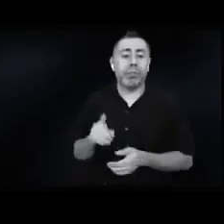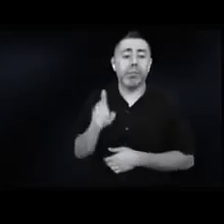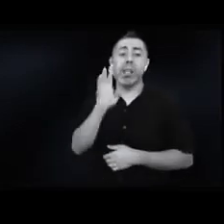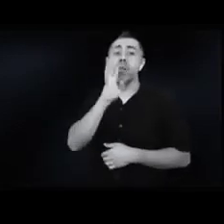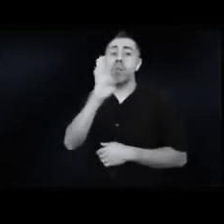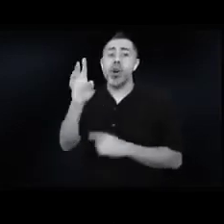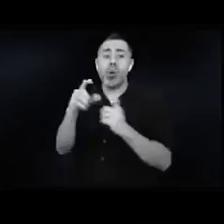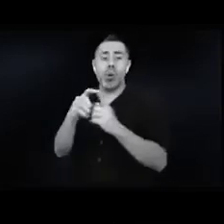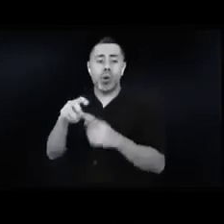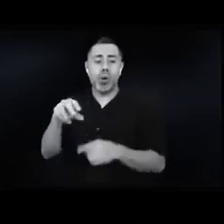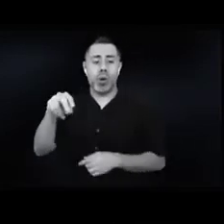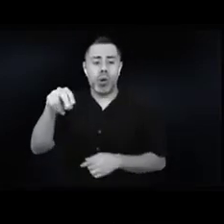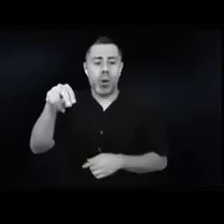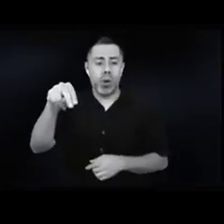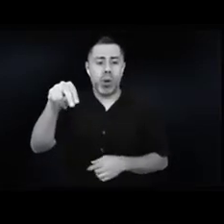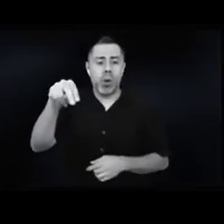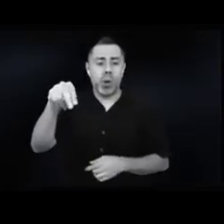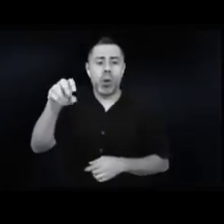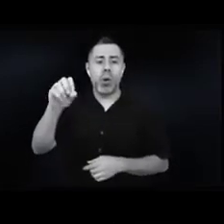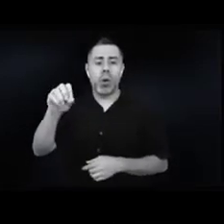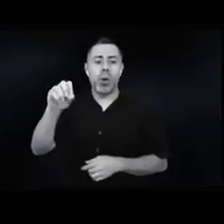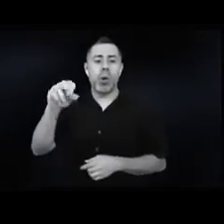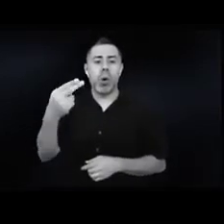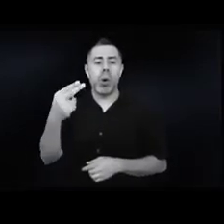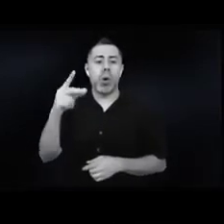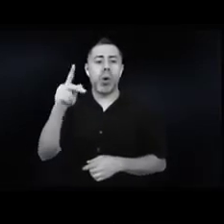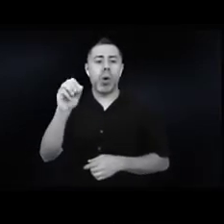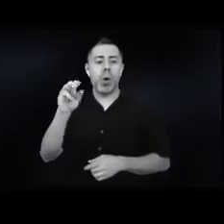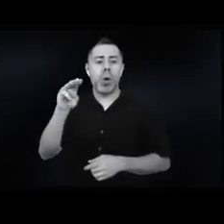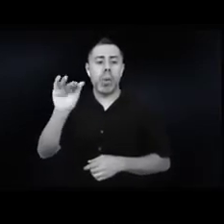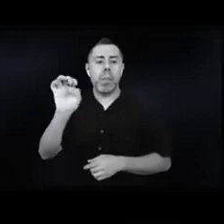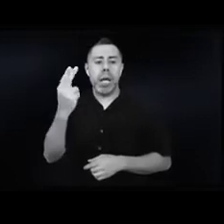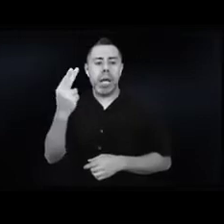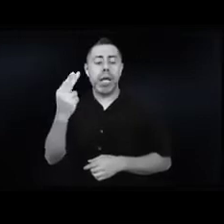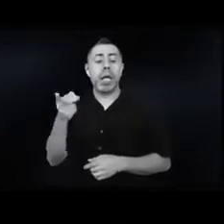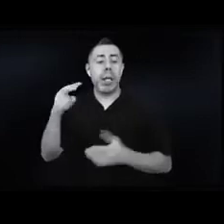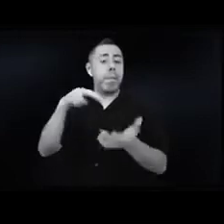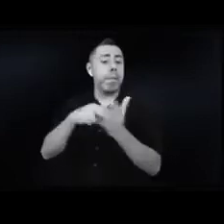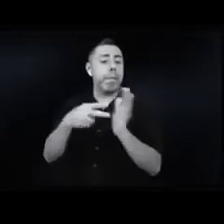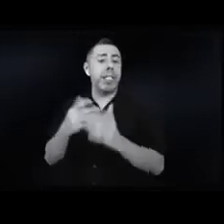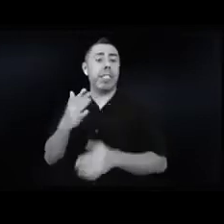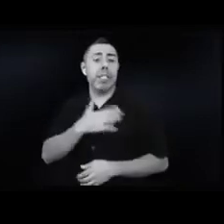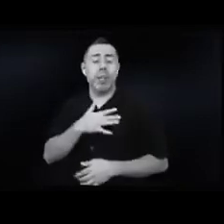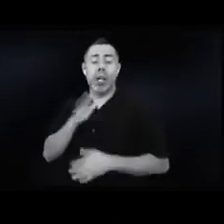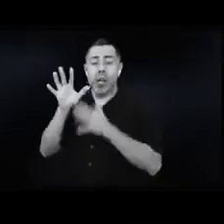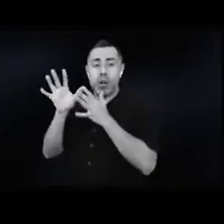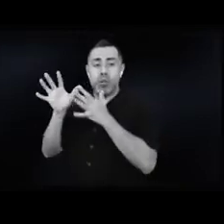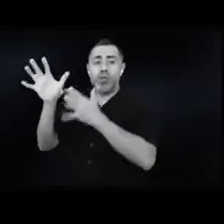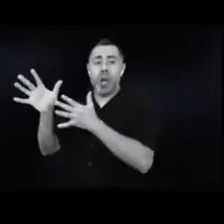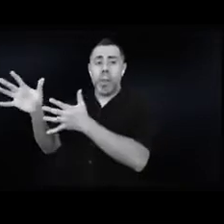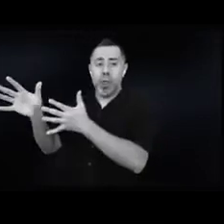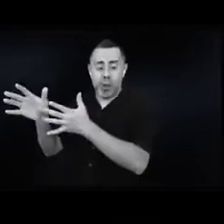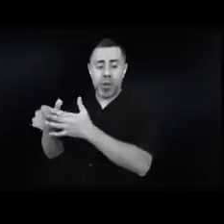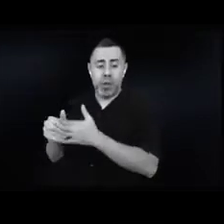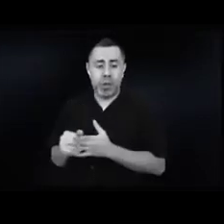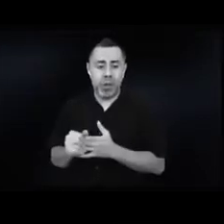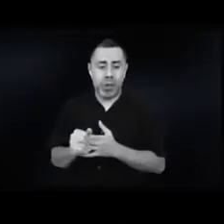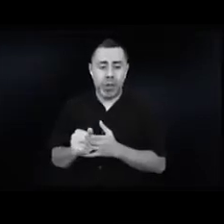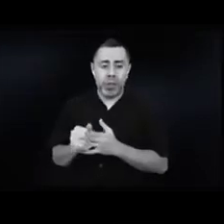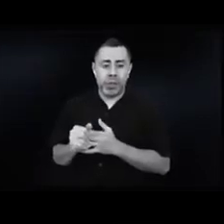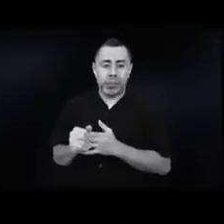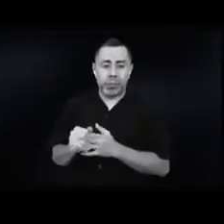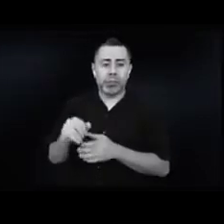song after that is Nina Kemen and Nokame. Nokame means my grandmother. Nina Kemen and Nokame, I sing for you and my